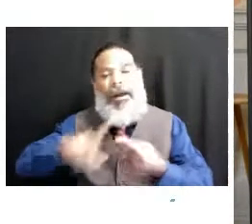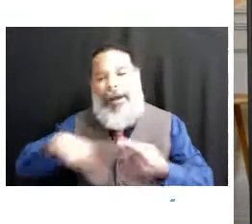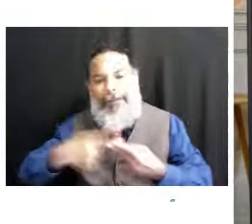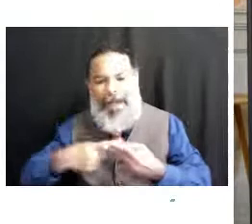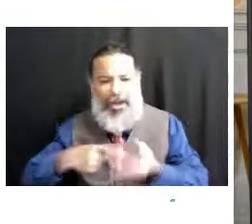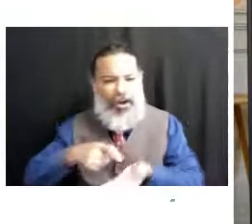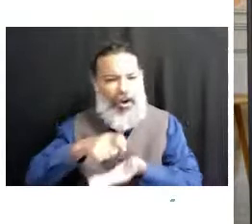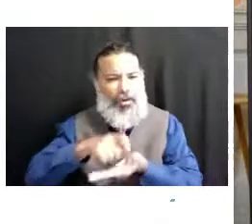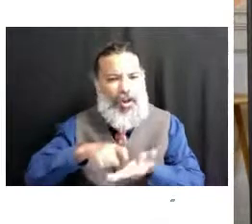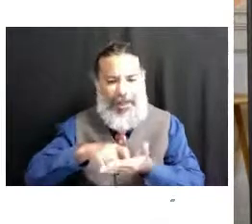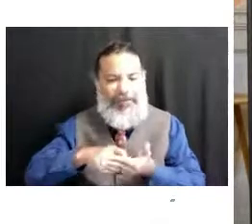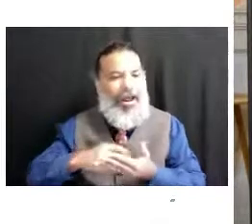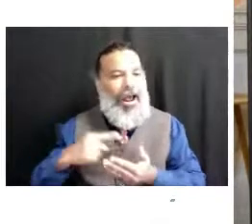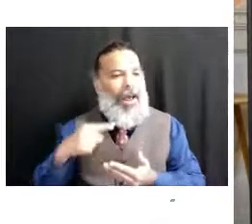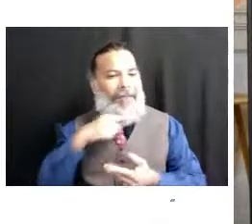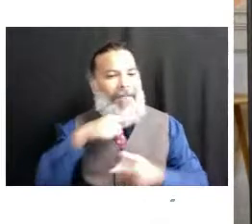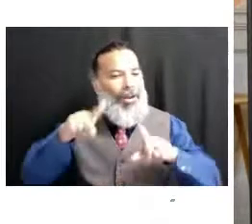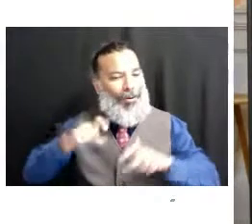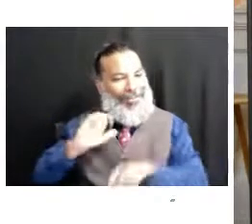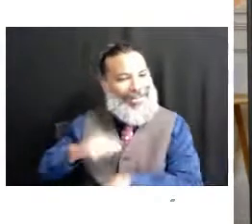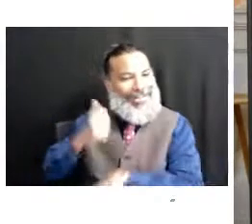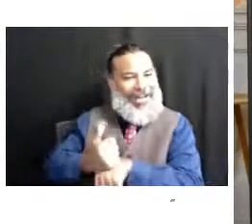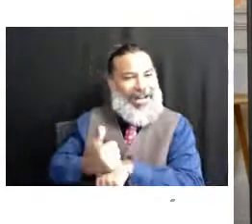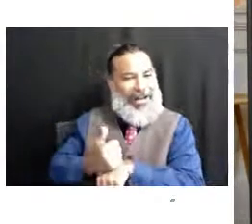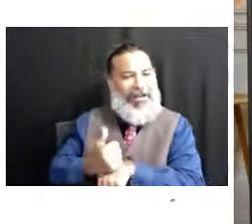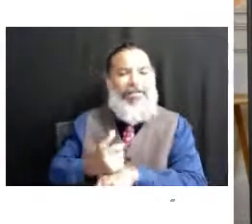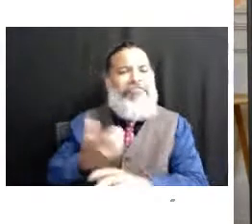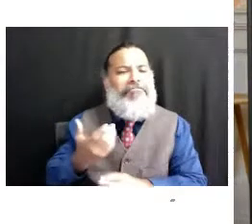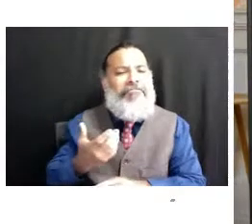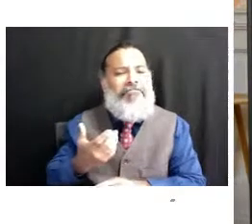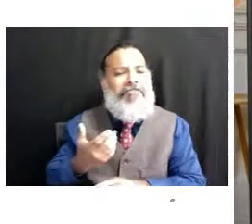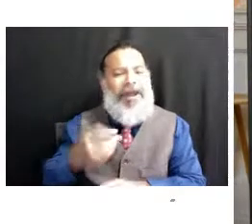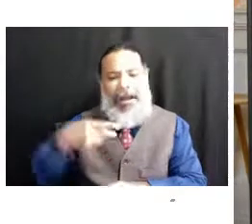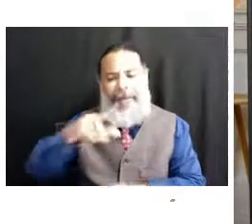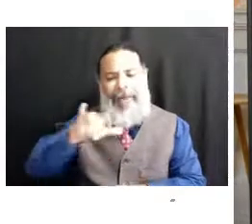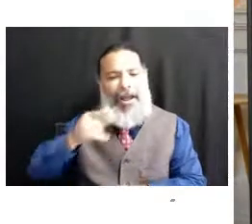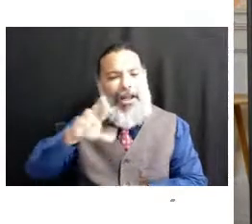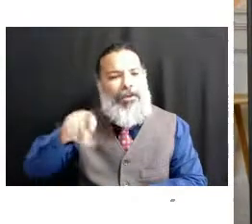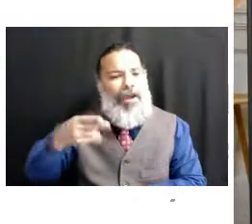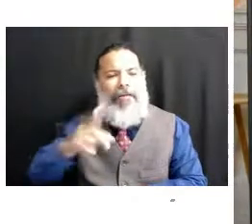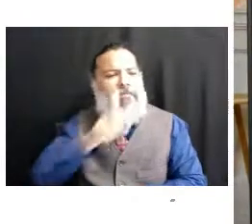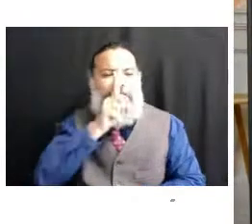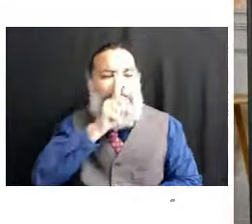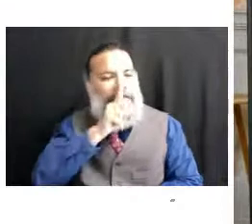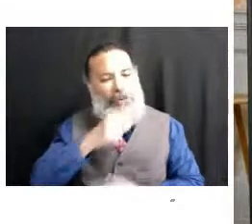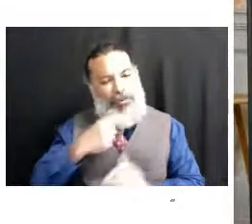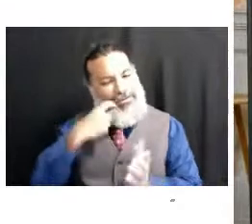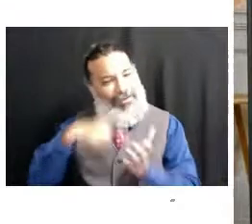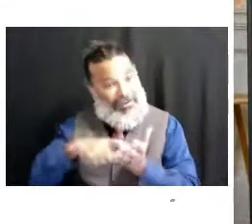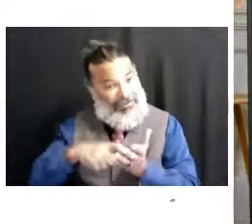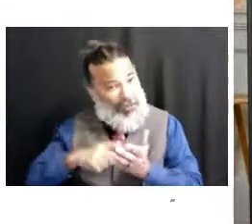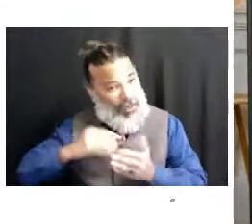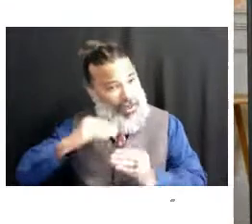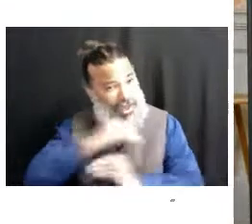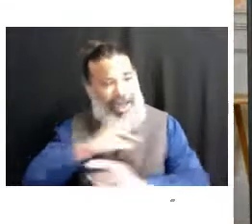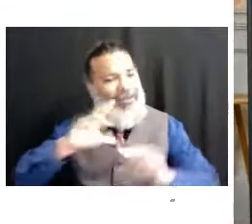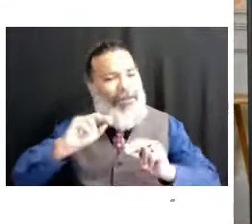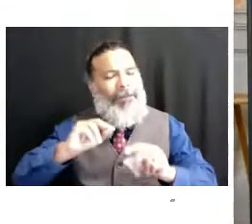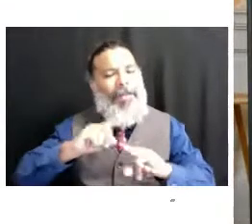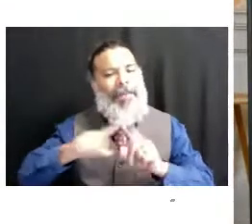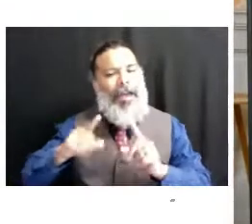a polygraph that they set up. Not something to tell whether you were lying or not, but this was a